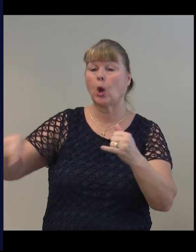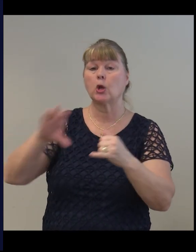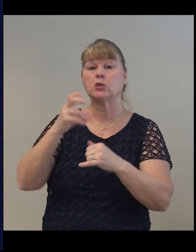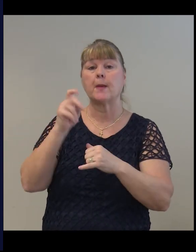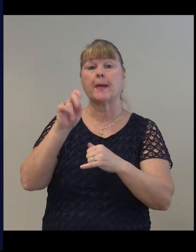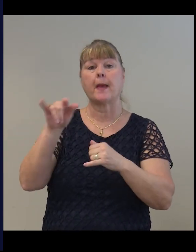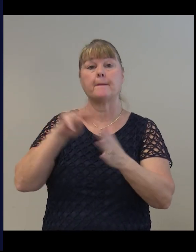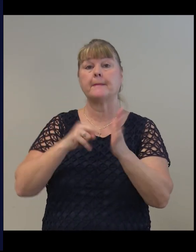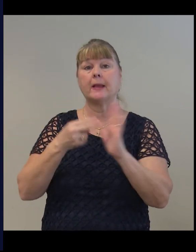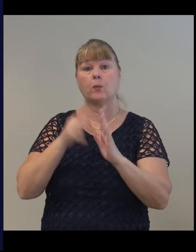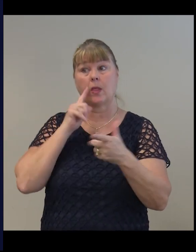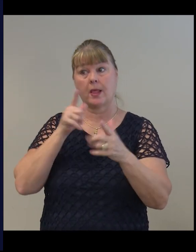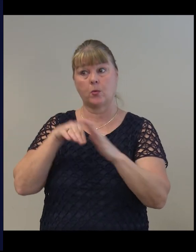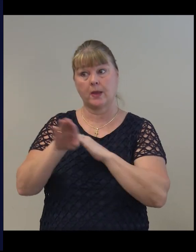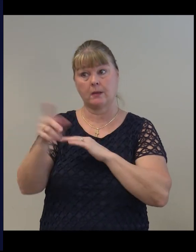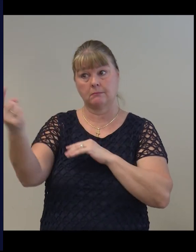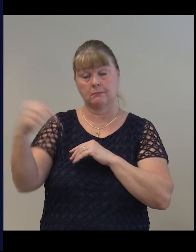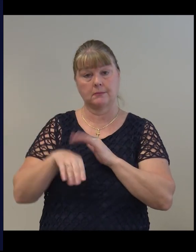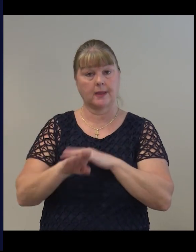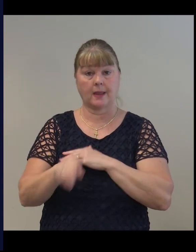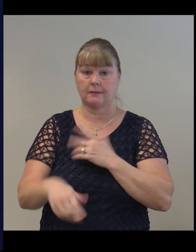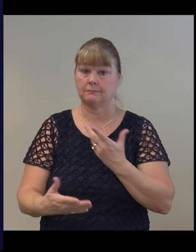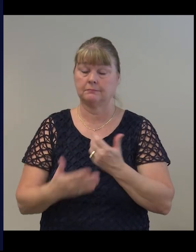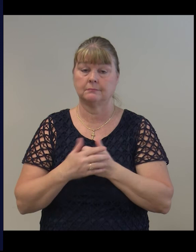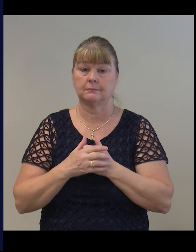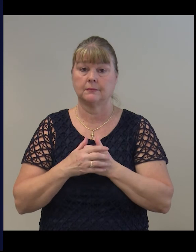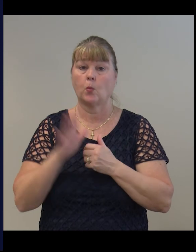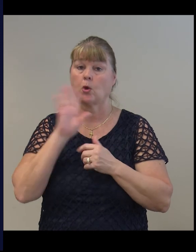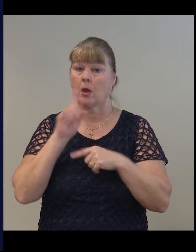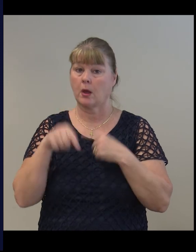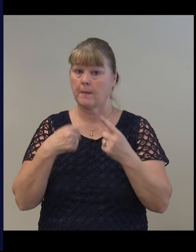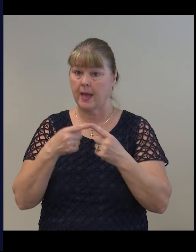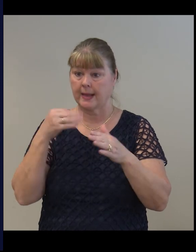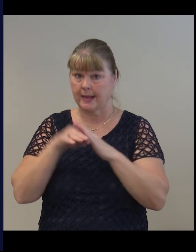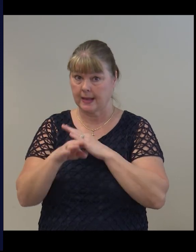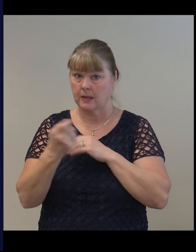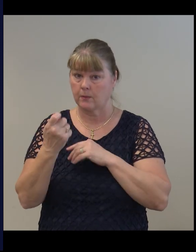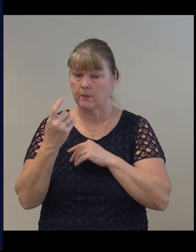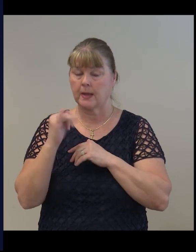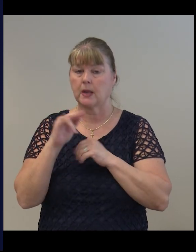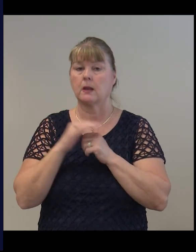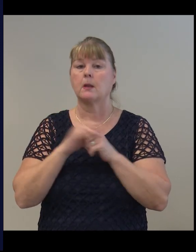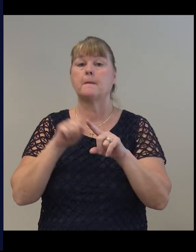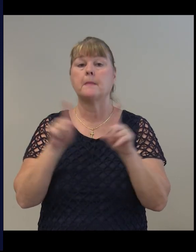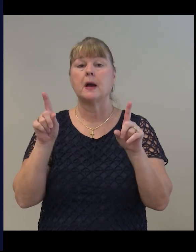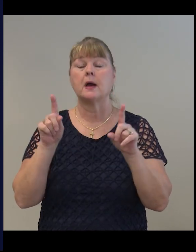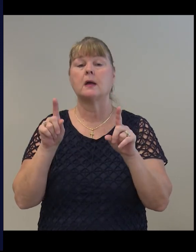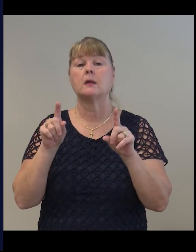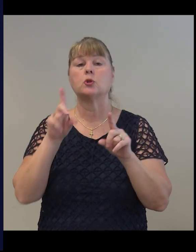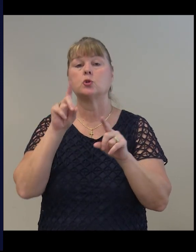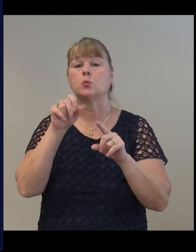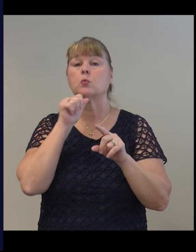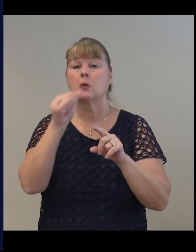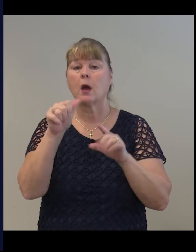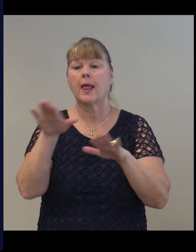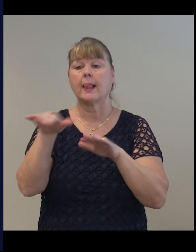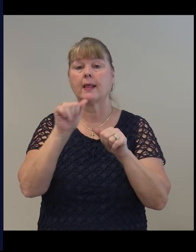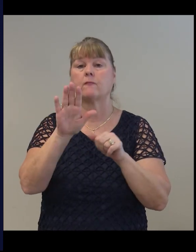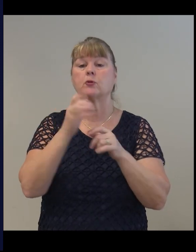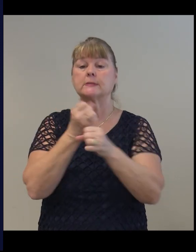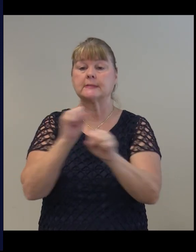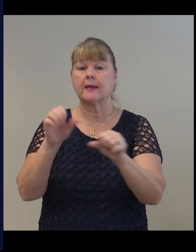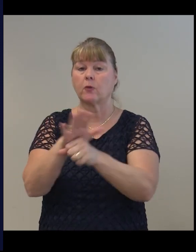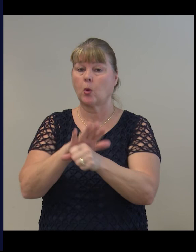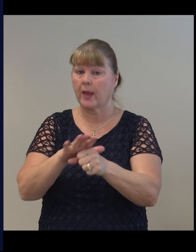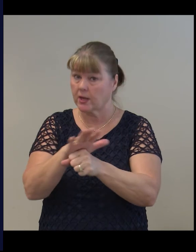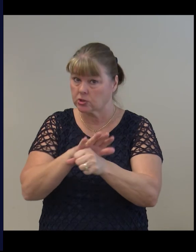Chatham County does not mean that we will let you in. We'll talk about reentry in just a minute, but do not leave